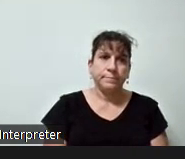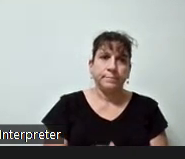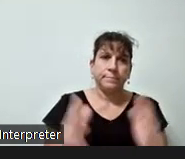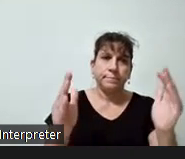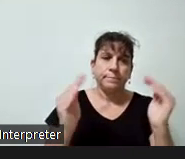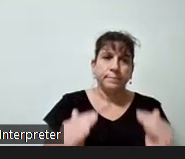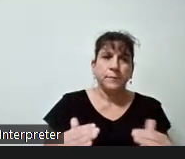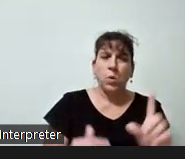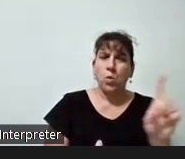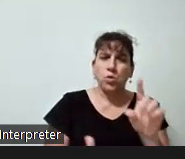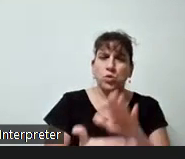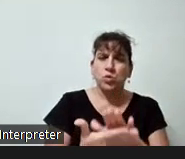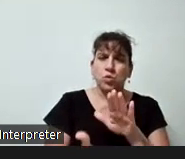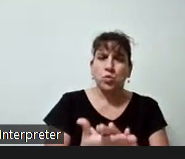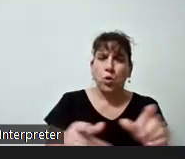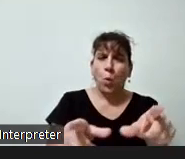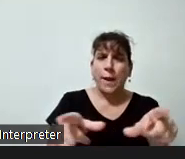Next, where's the school located?